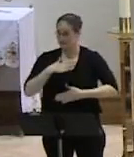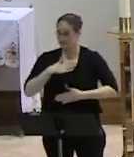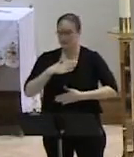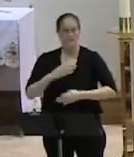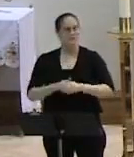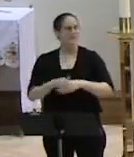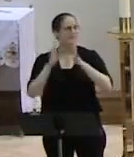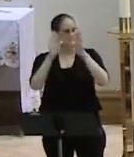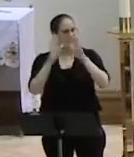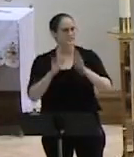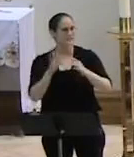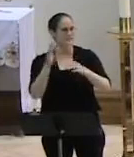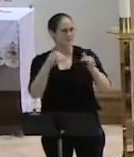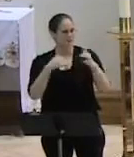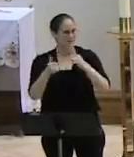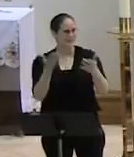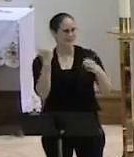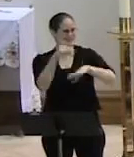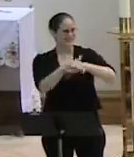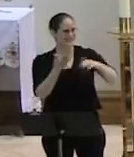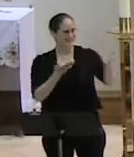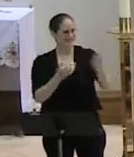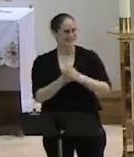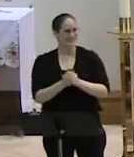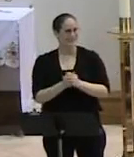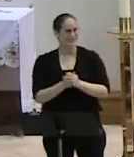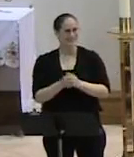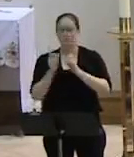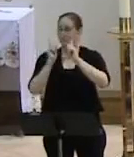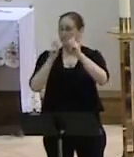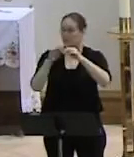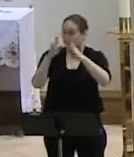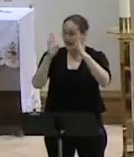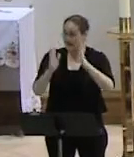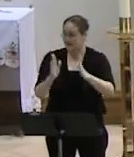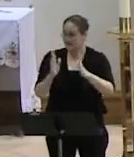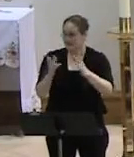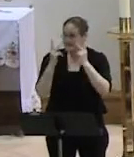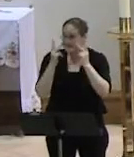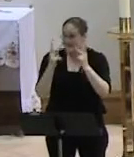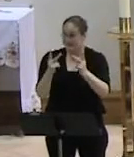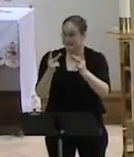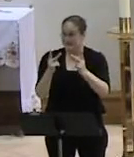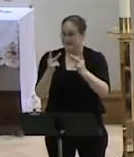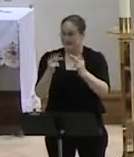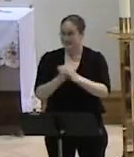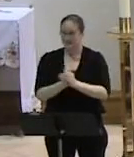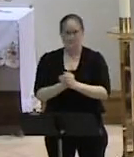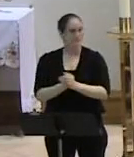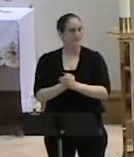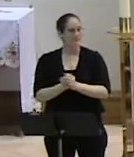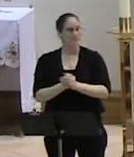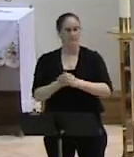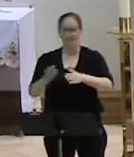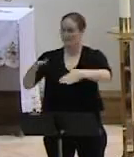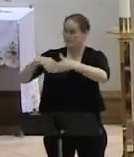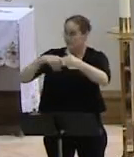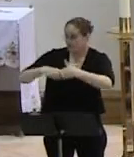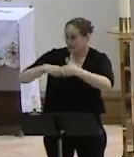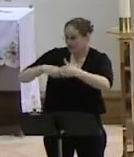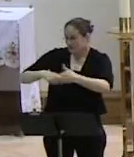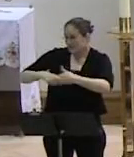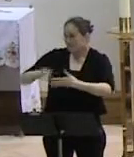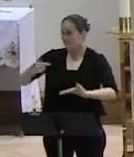party last night. And to come on over to your house, and one of the great things that I saw in you is you came out and you greeted